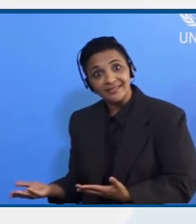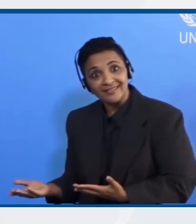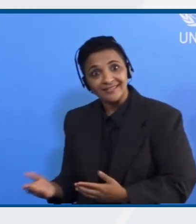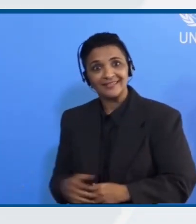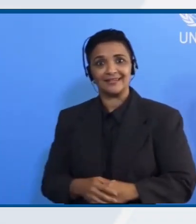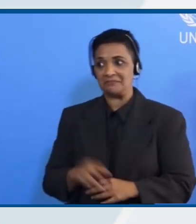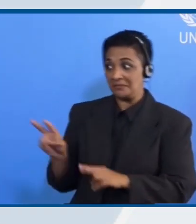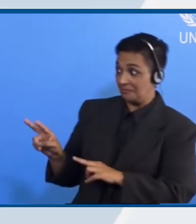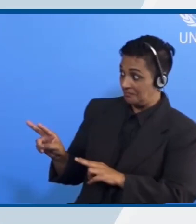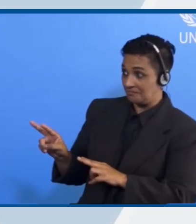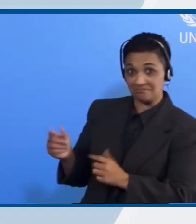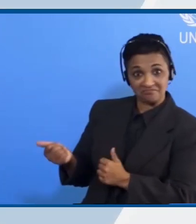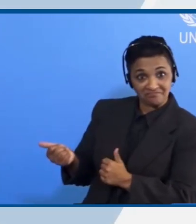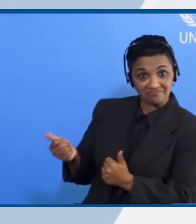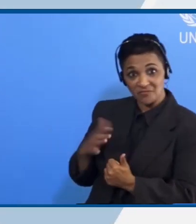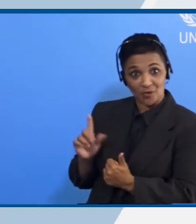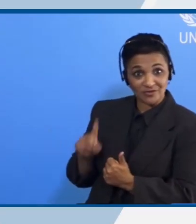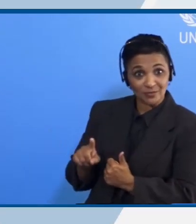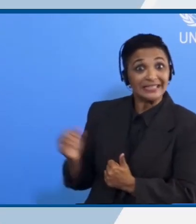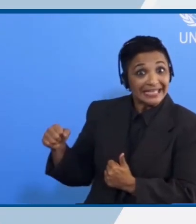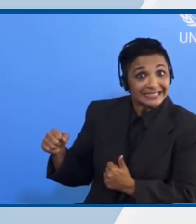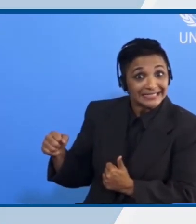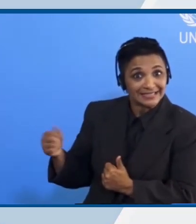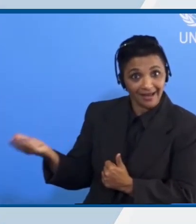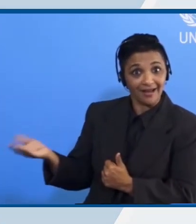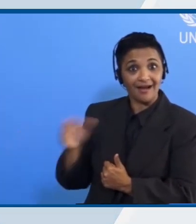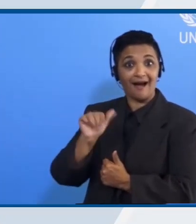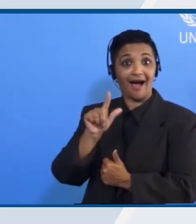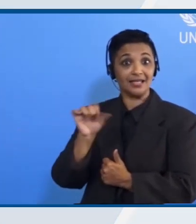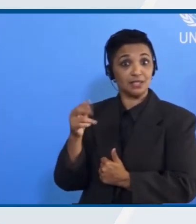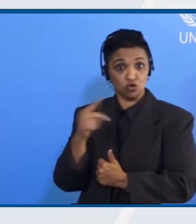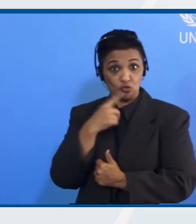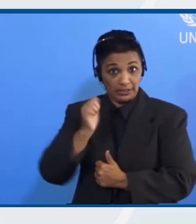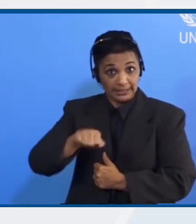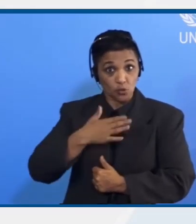me look at you. Yes, Alessandro? If that was a yes or?